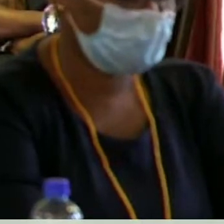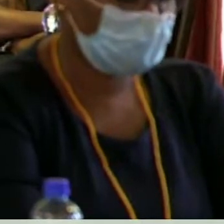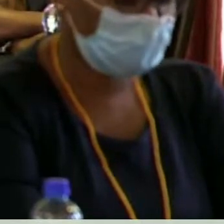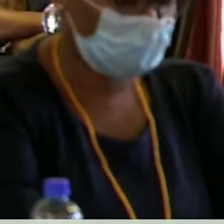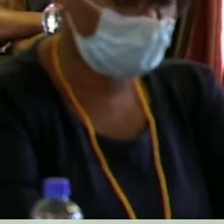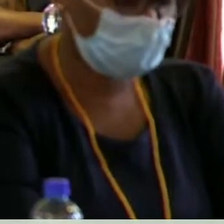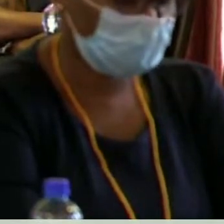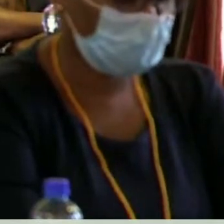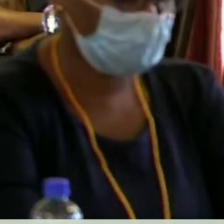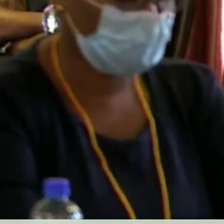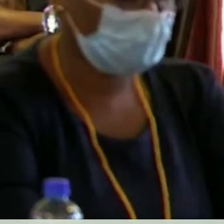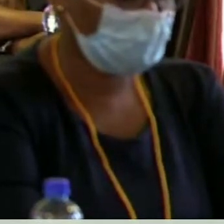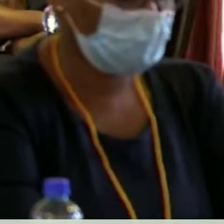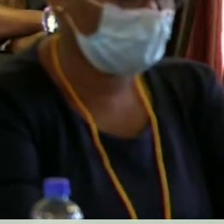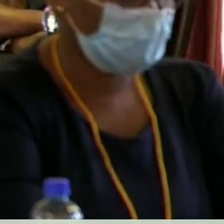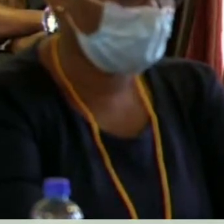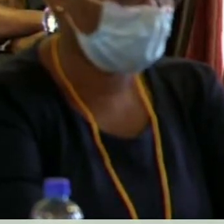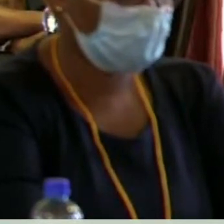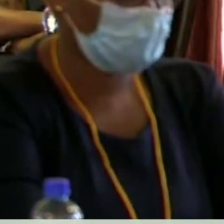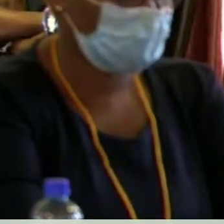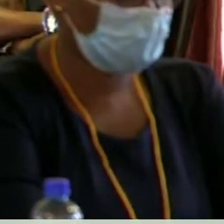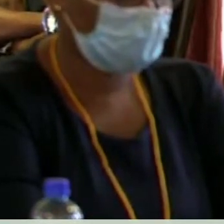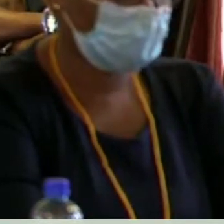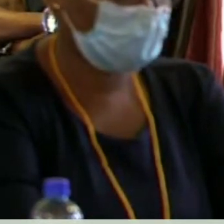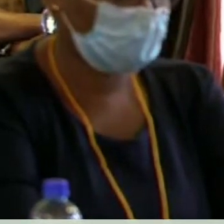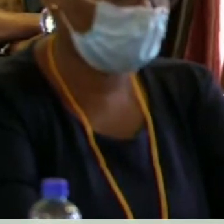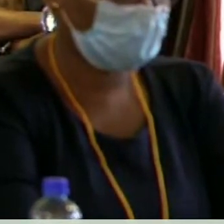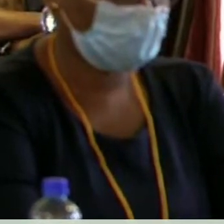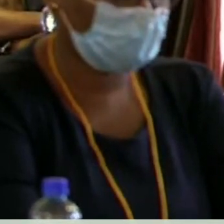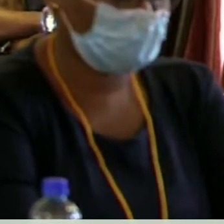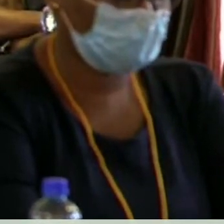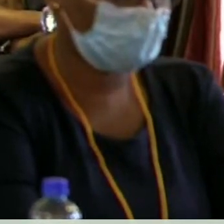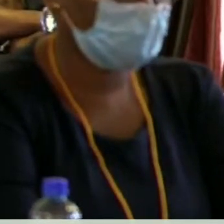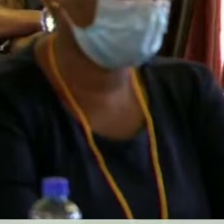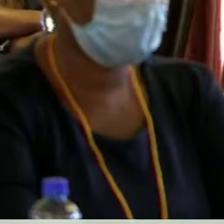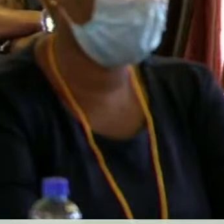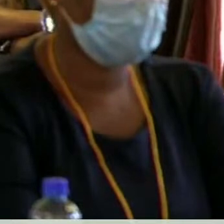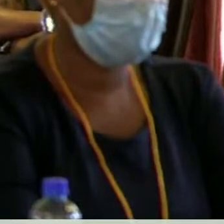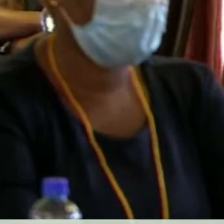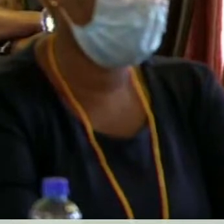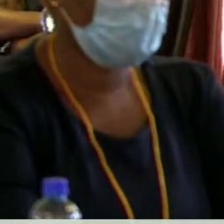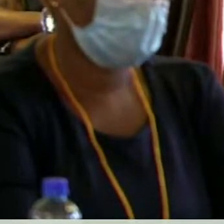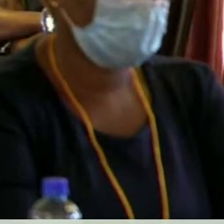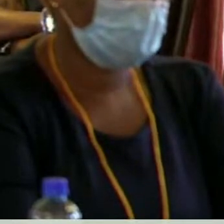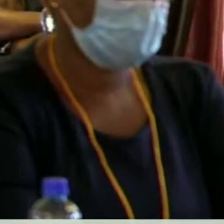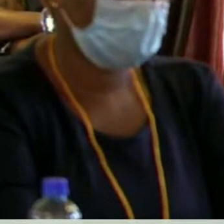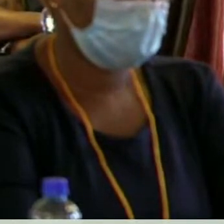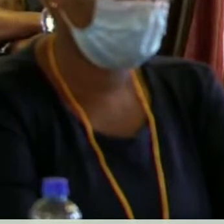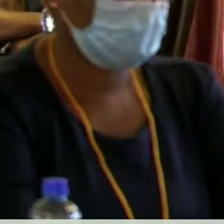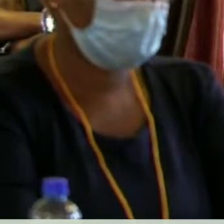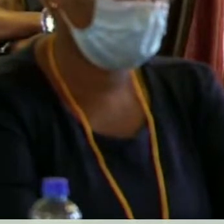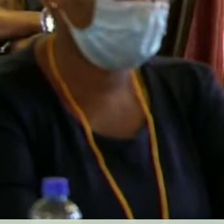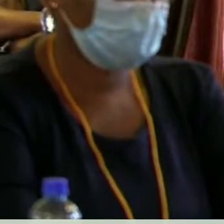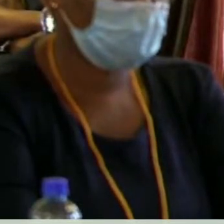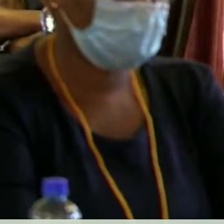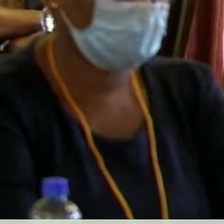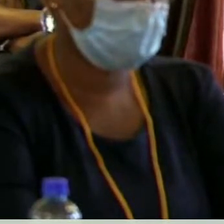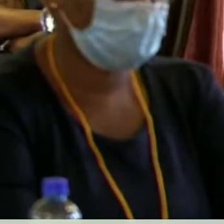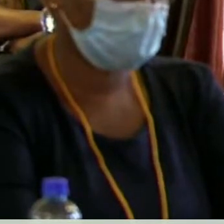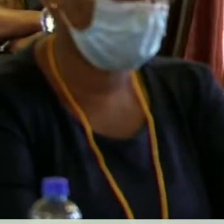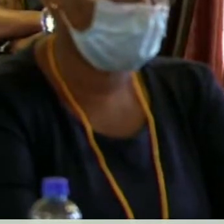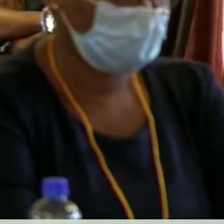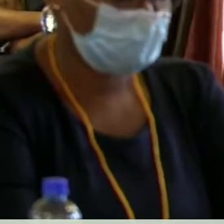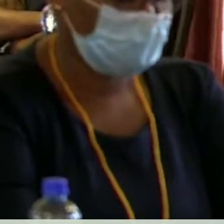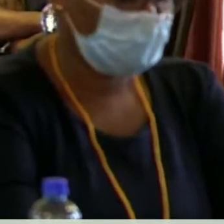what the judiciary is doing to facilitate access to the 95% of Kenyans